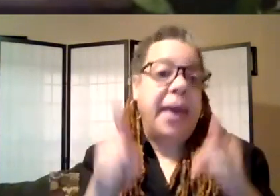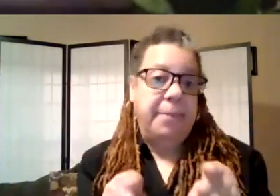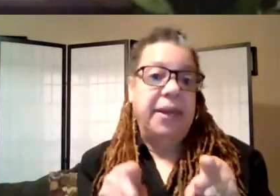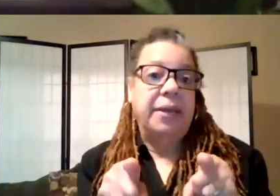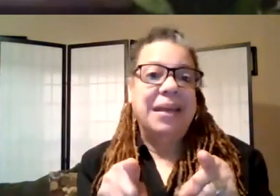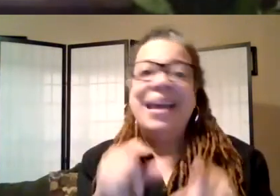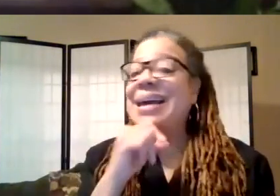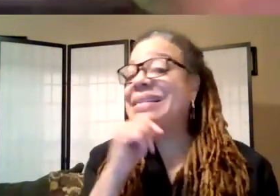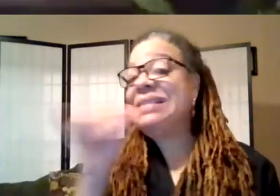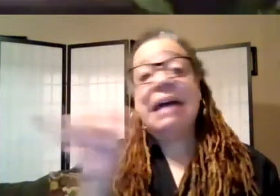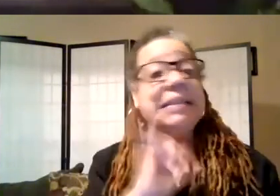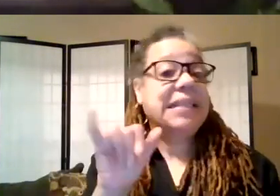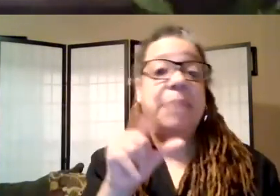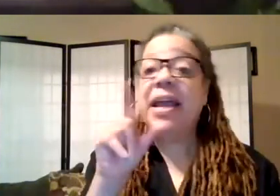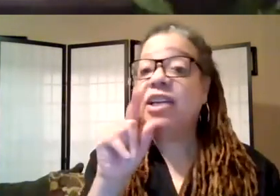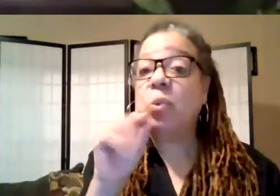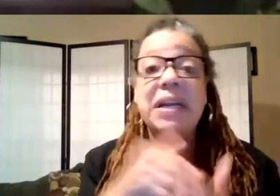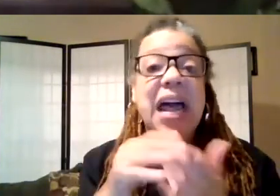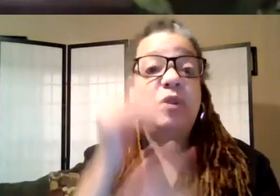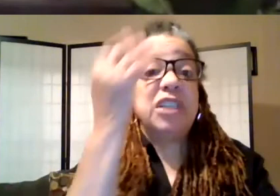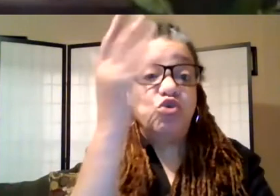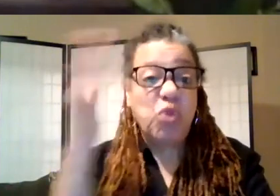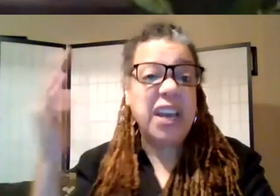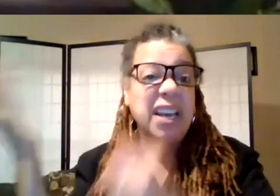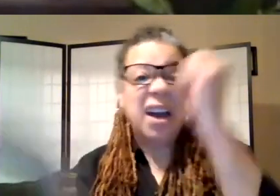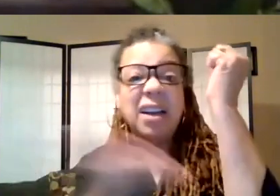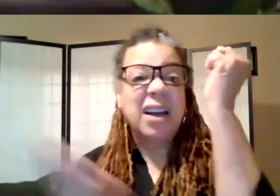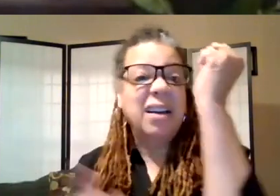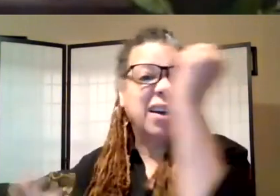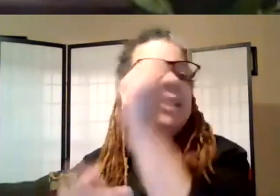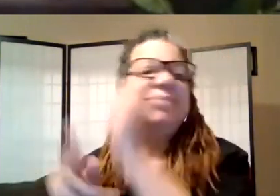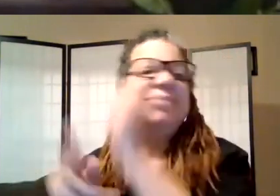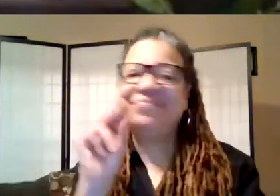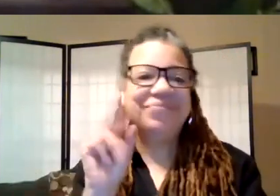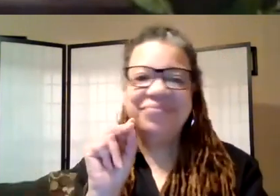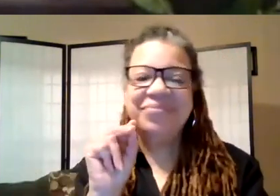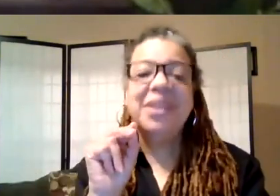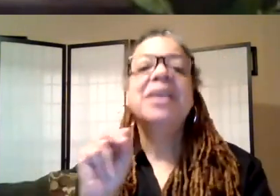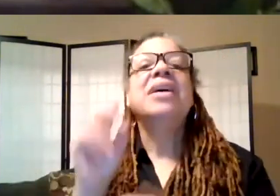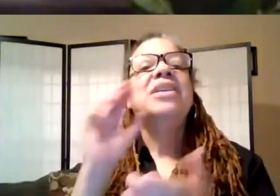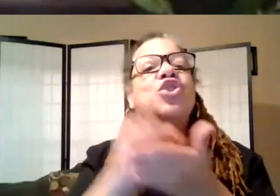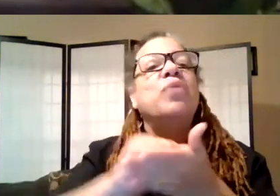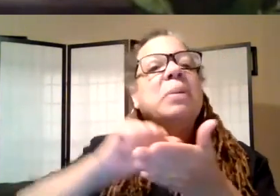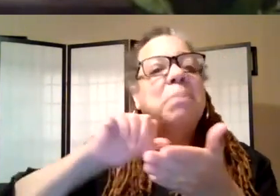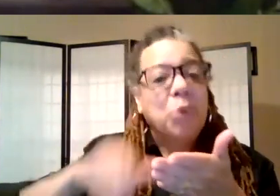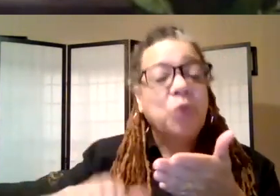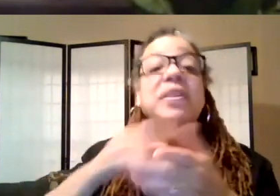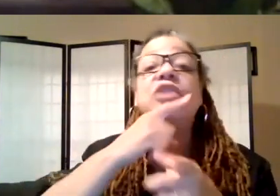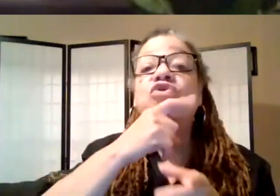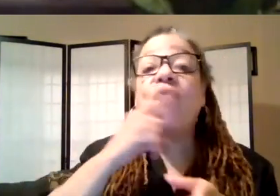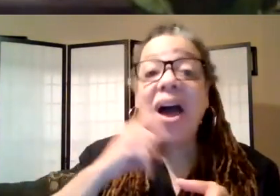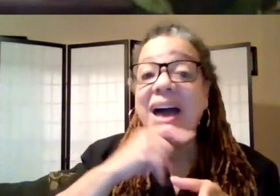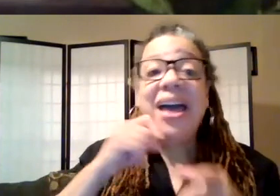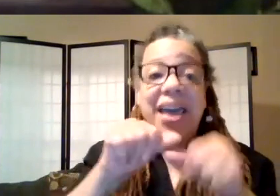like $20 billion to go and cut down all the trees, but there's definitely funds in there to remove the dry,